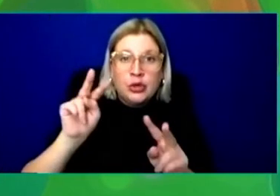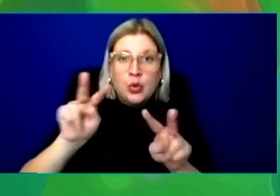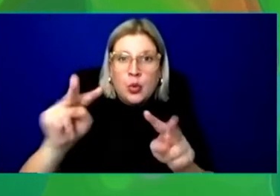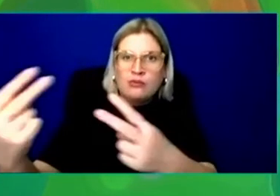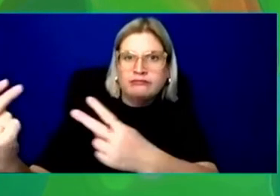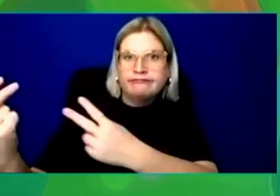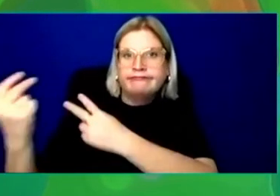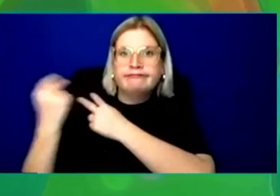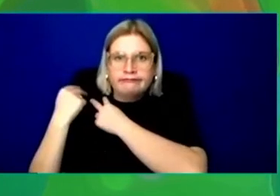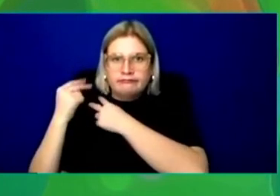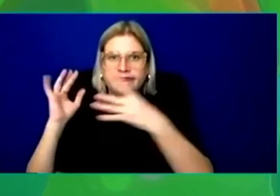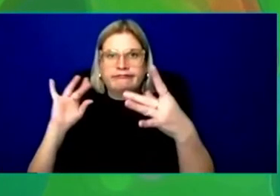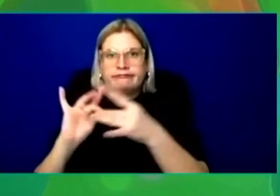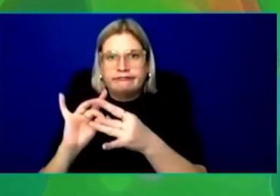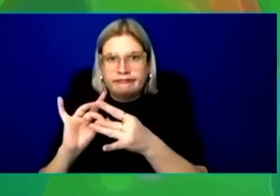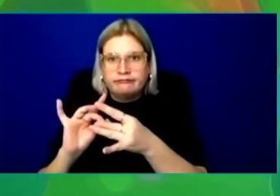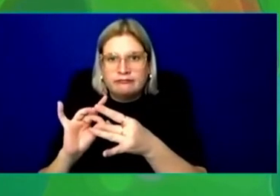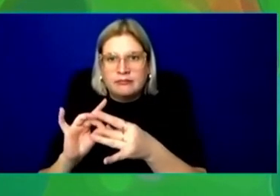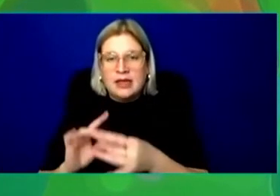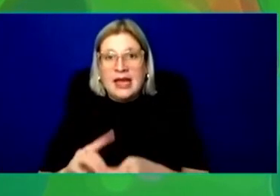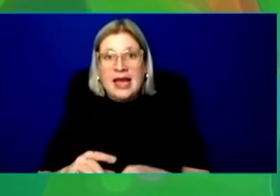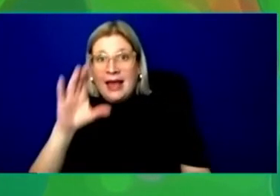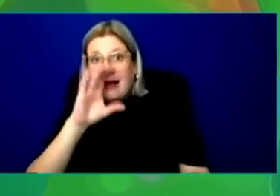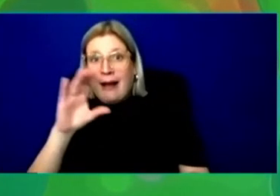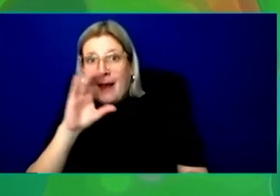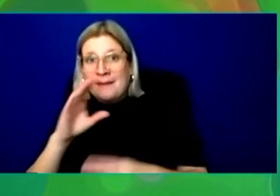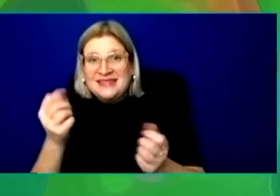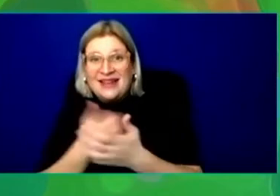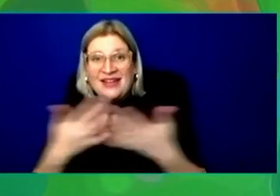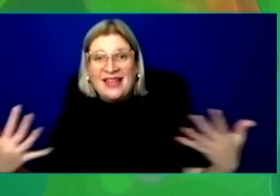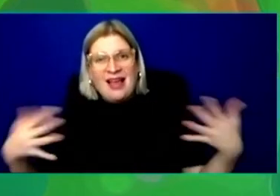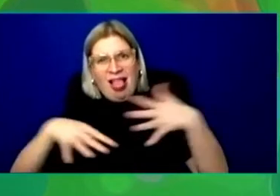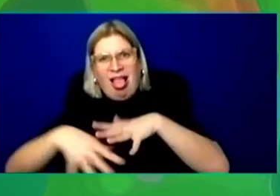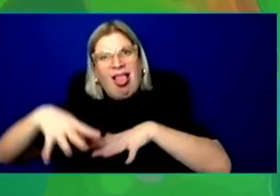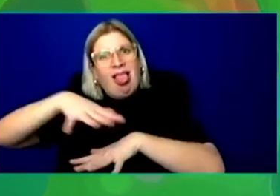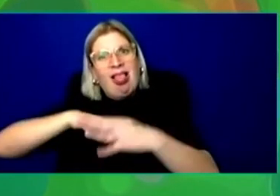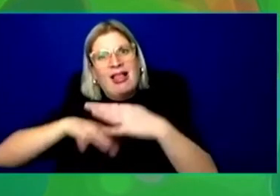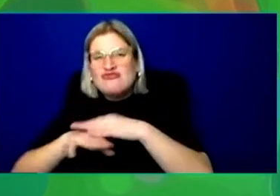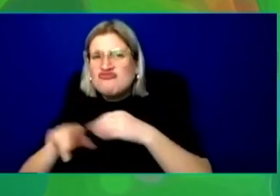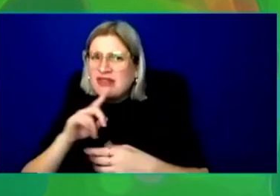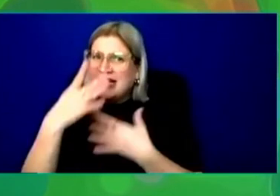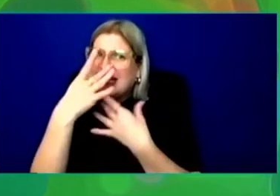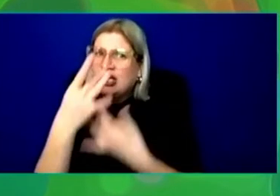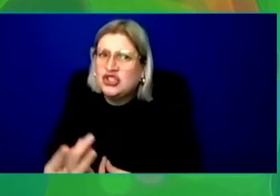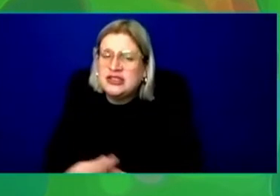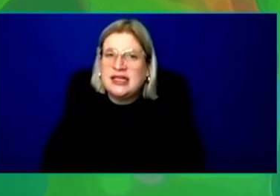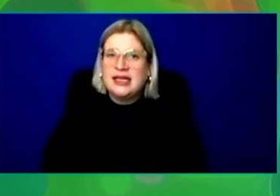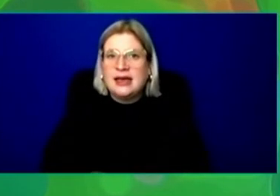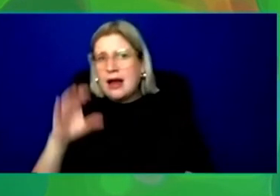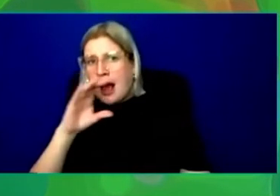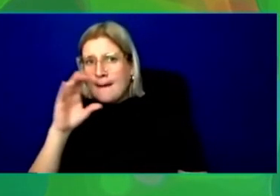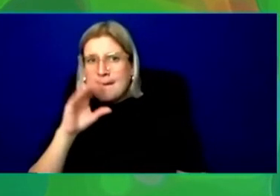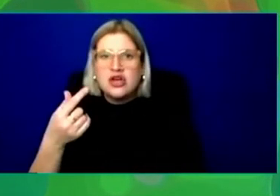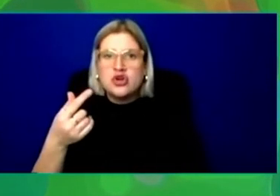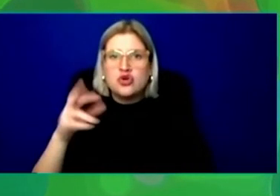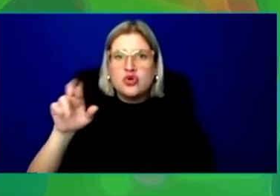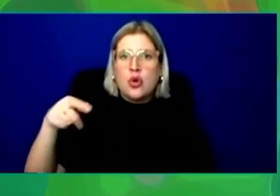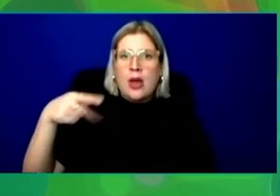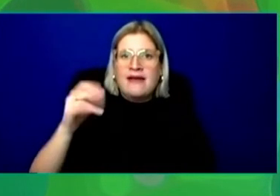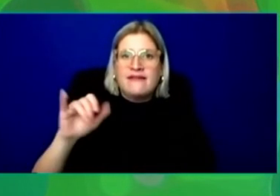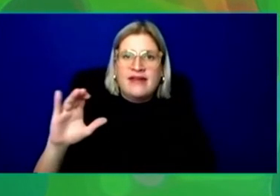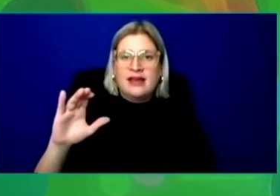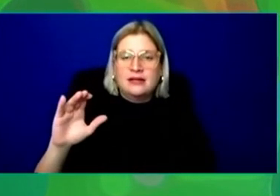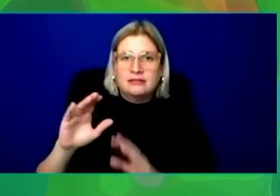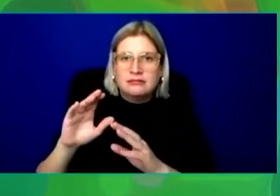of compound all of those things in really interesting ways, comics and graphic novels, and of course, animation as